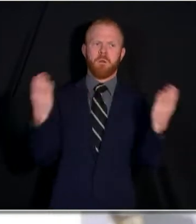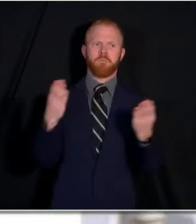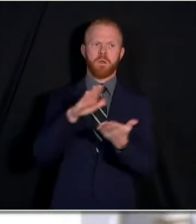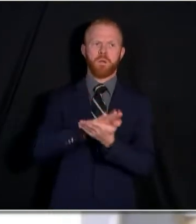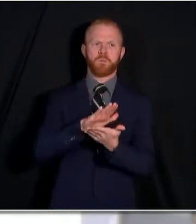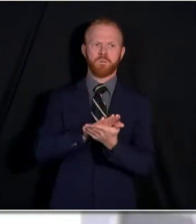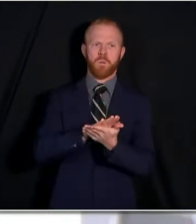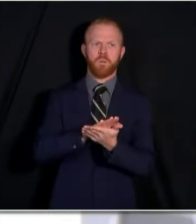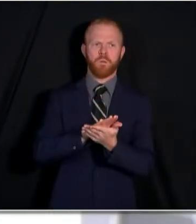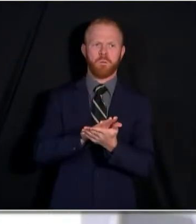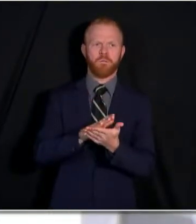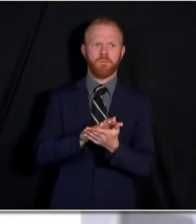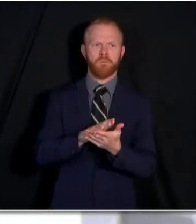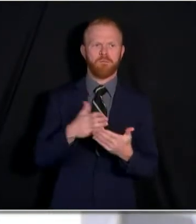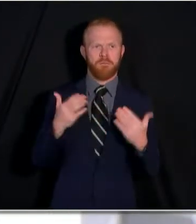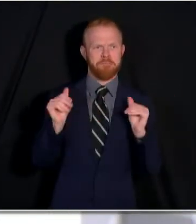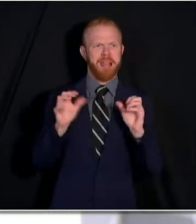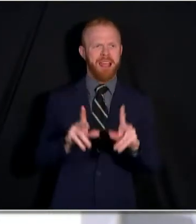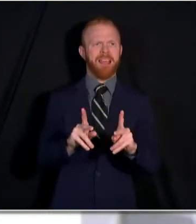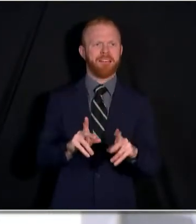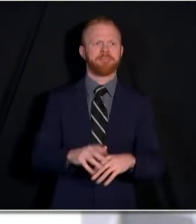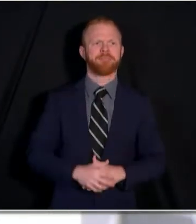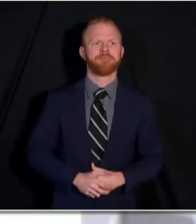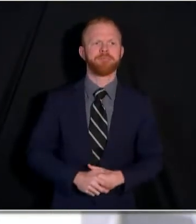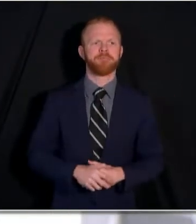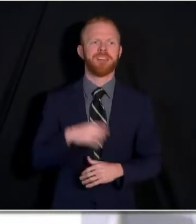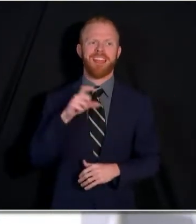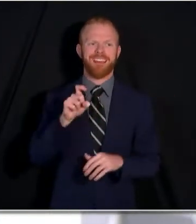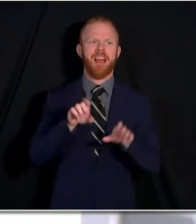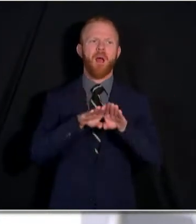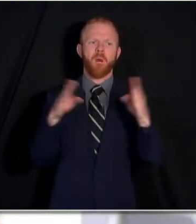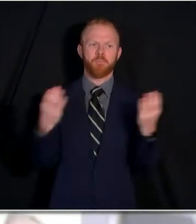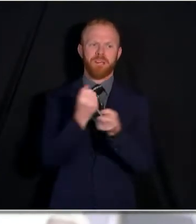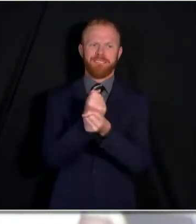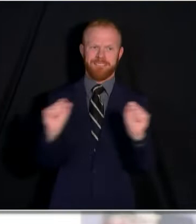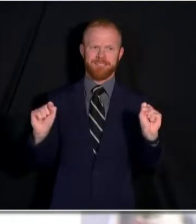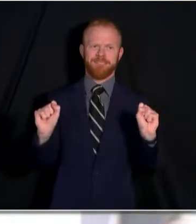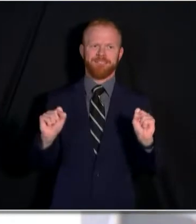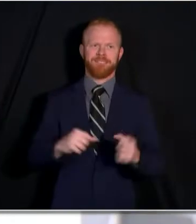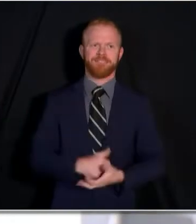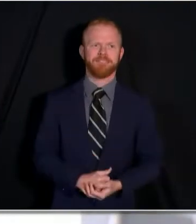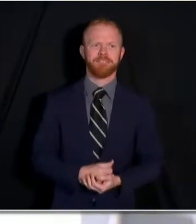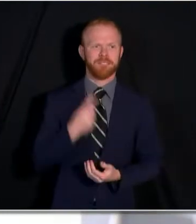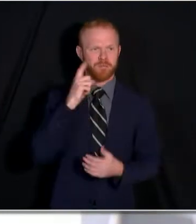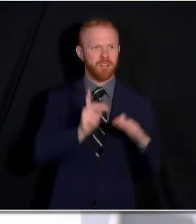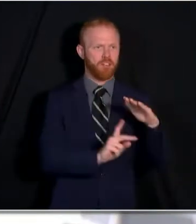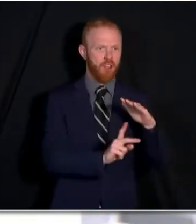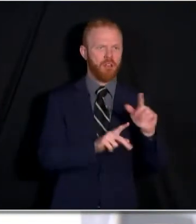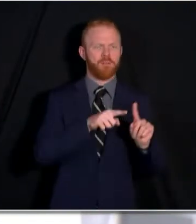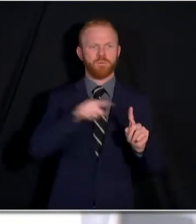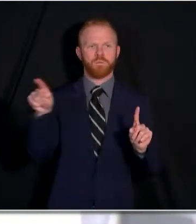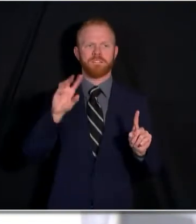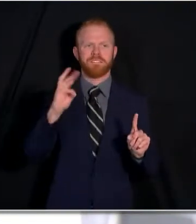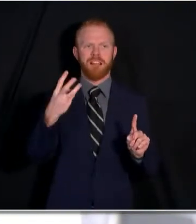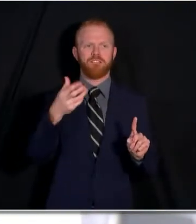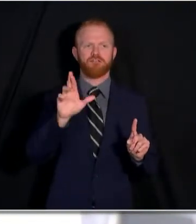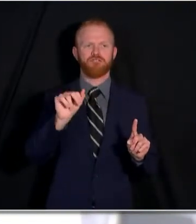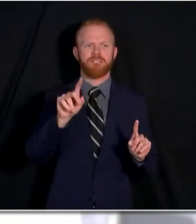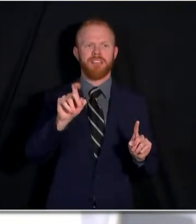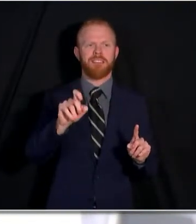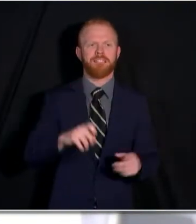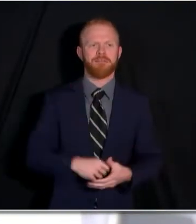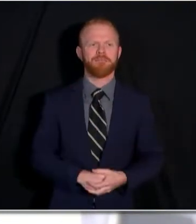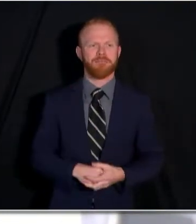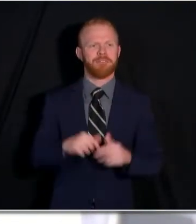that. We need to get our schools safely reopened for kindergarten to 6th grade. We can do that